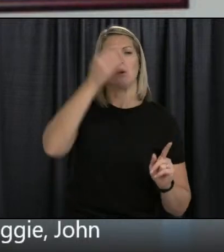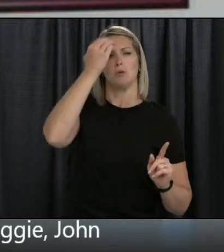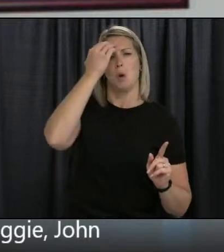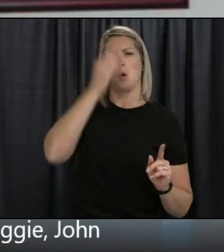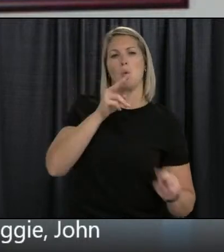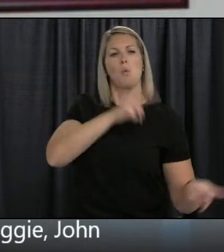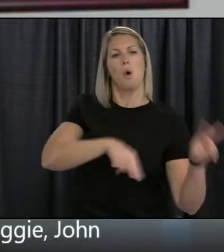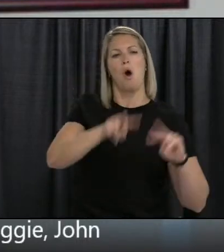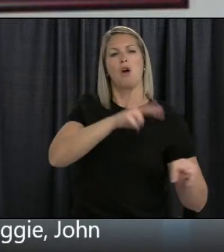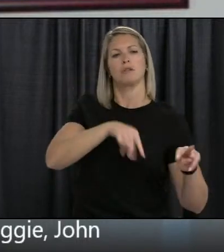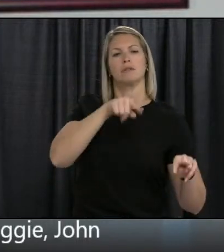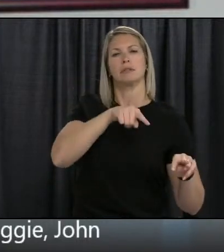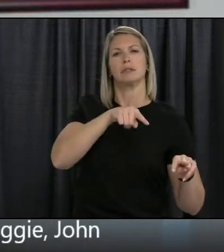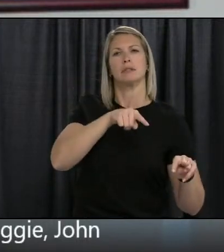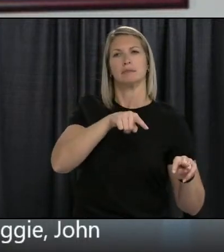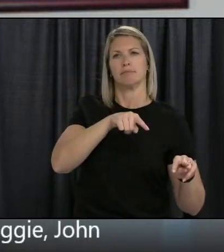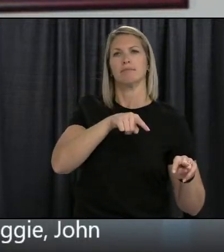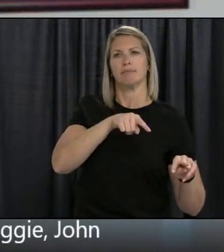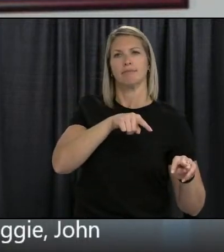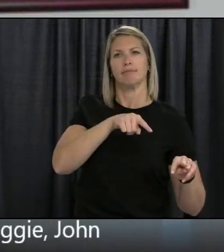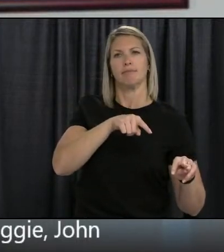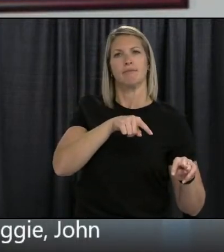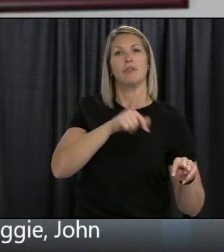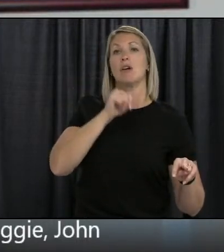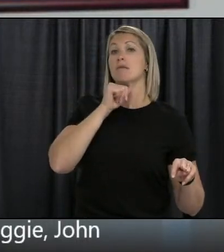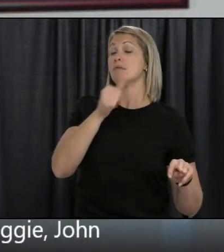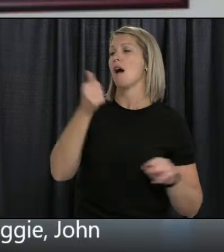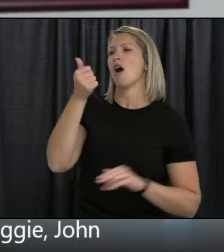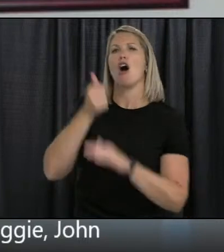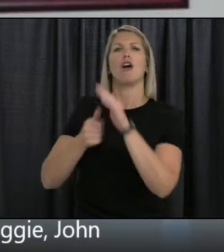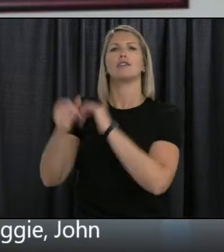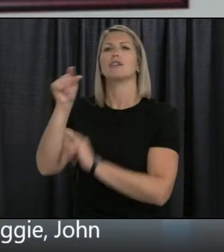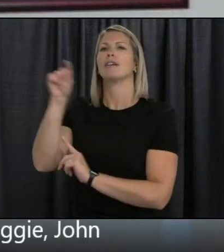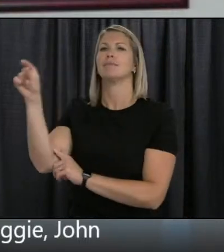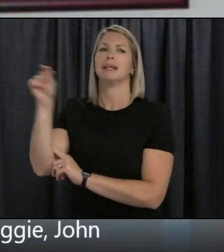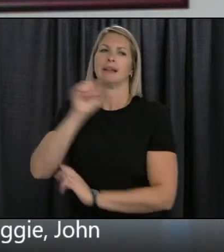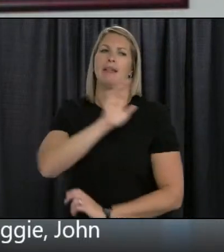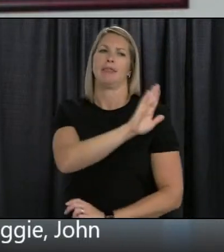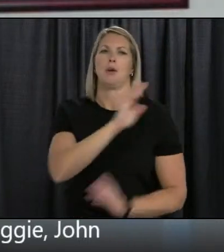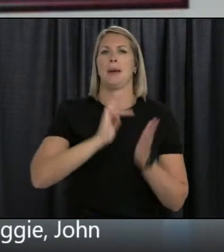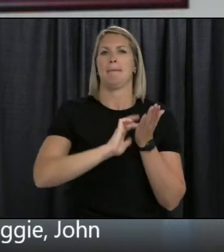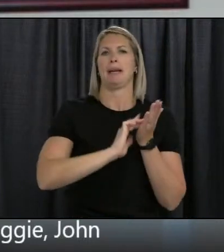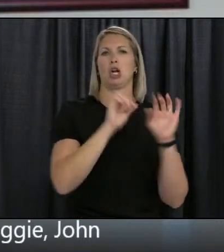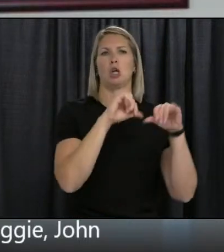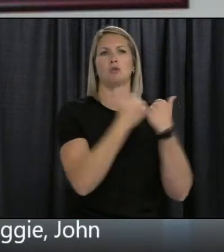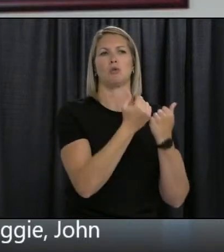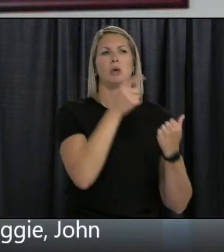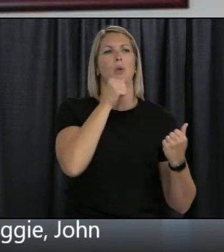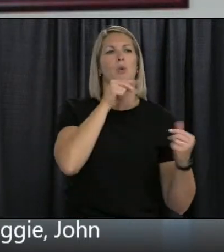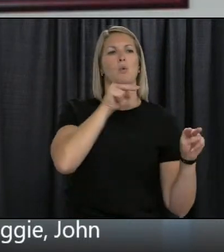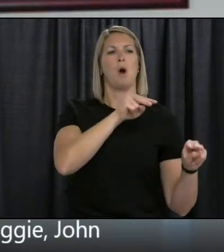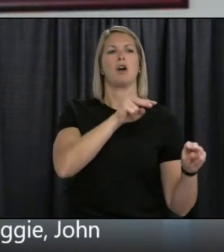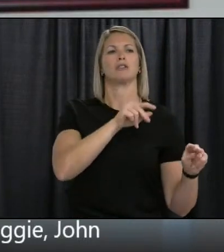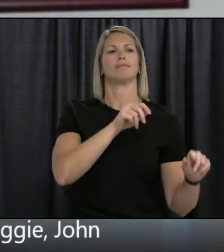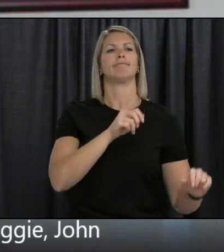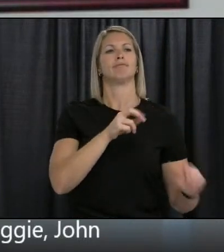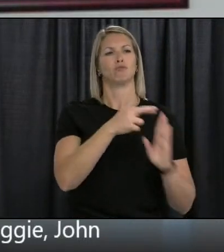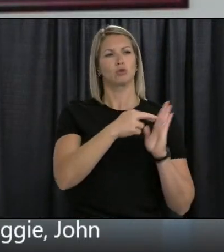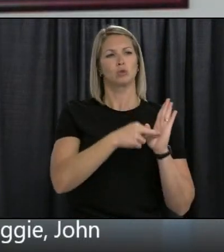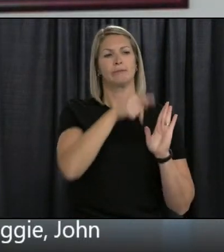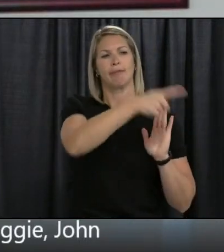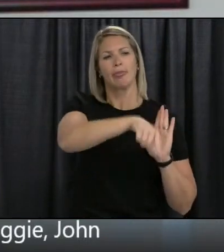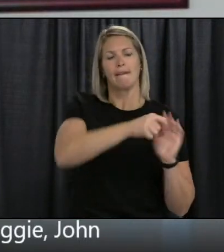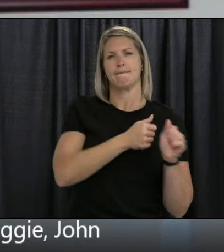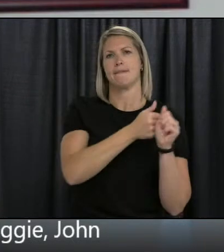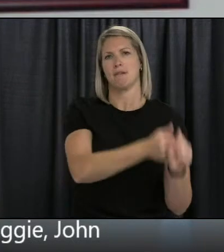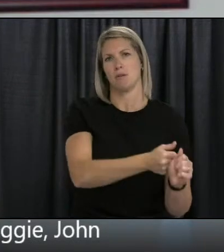are governed by their licensing body, and the expectation is that they will make